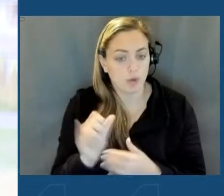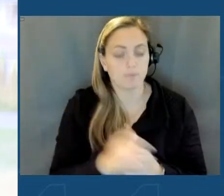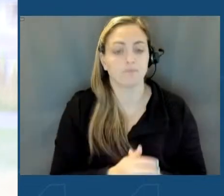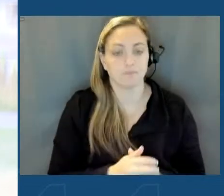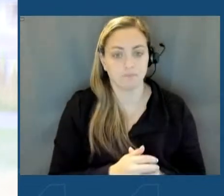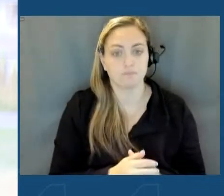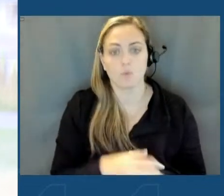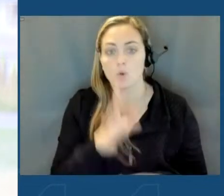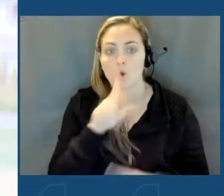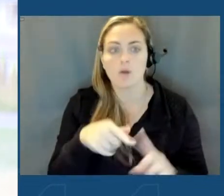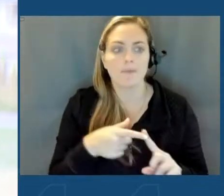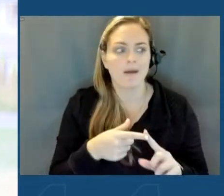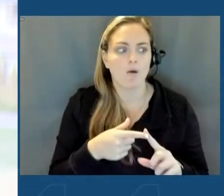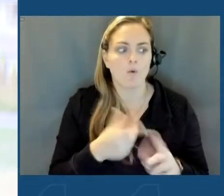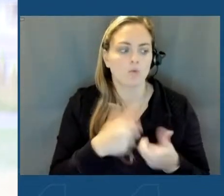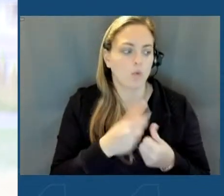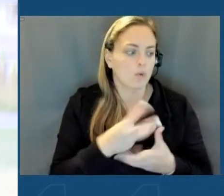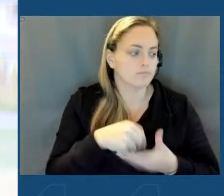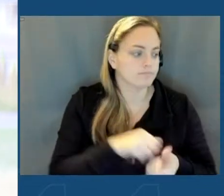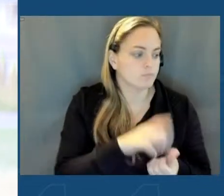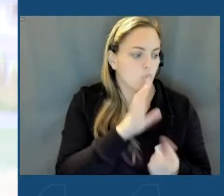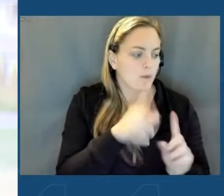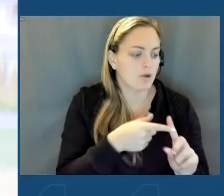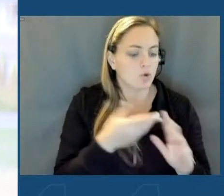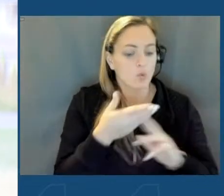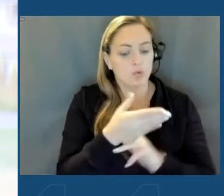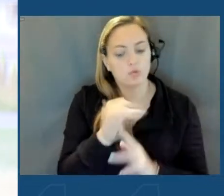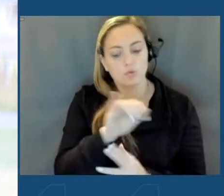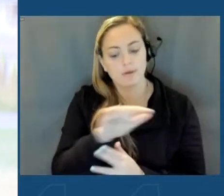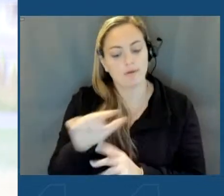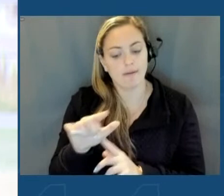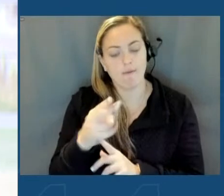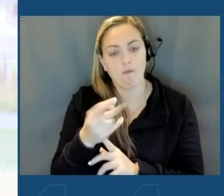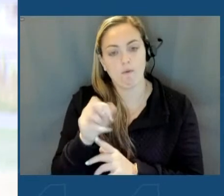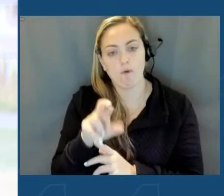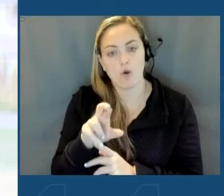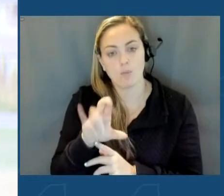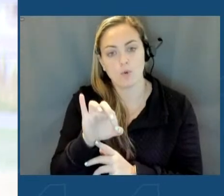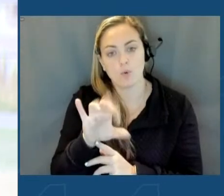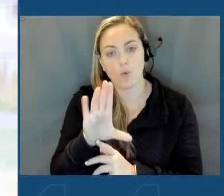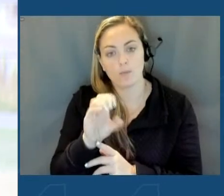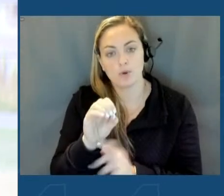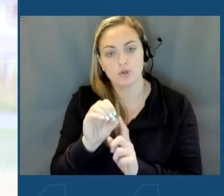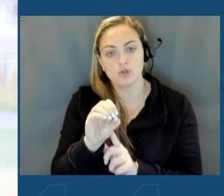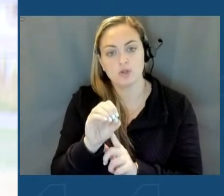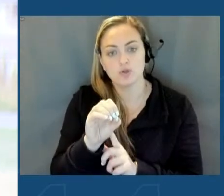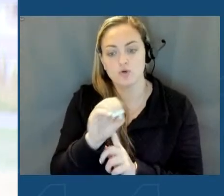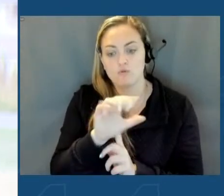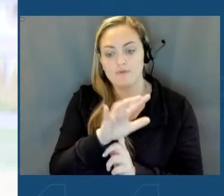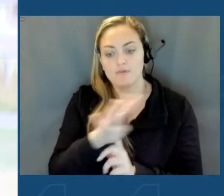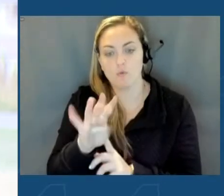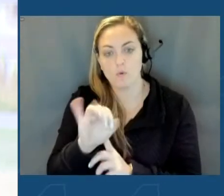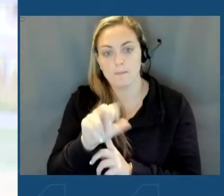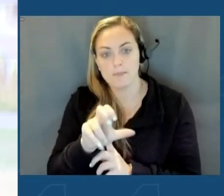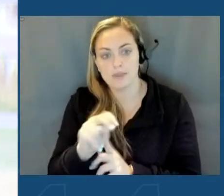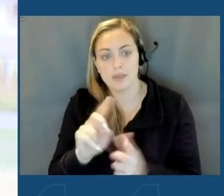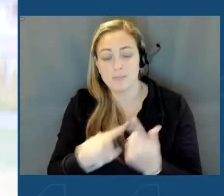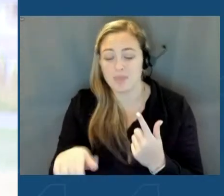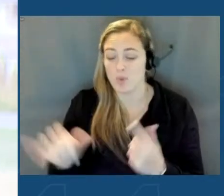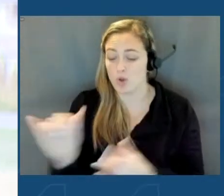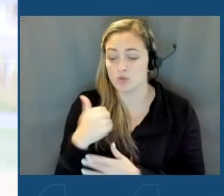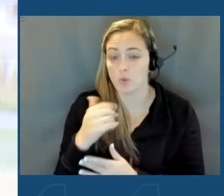about is just part of what we're talking about to come through Erie Canal Harbor Corporation, $54 million to announce that. But now we have some DOT